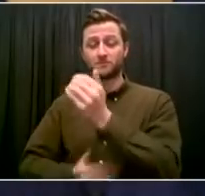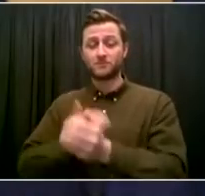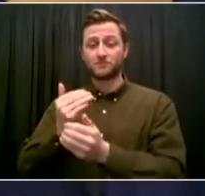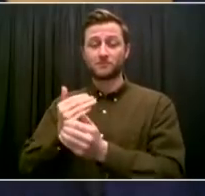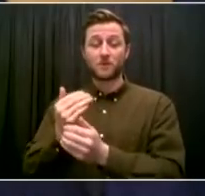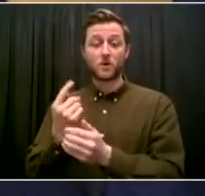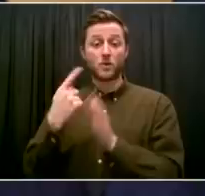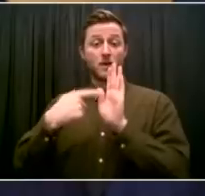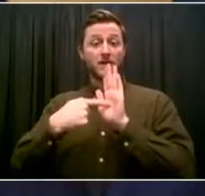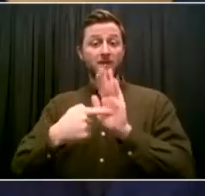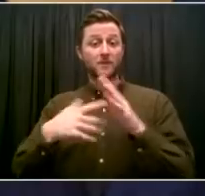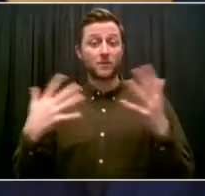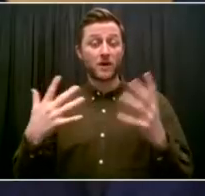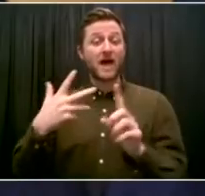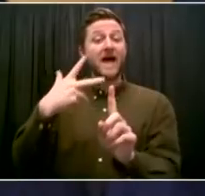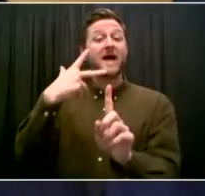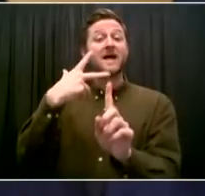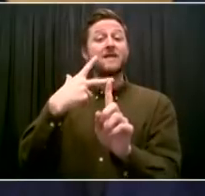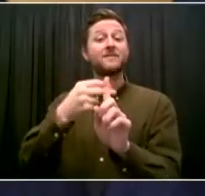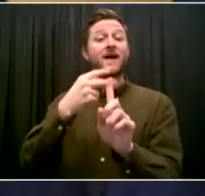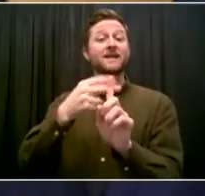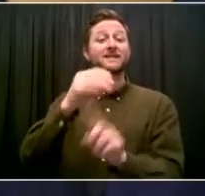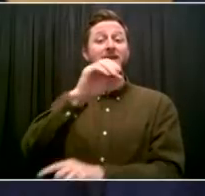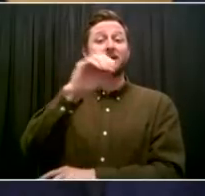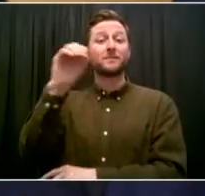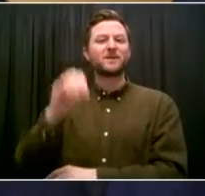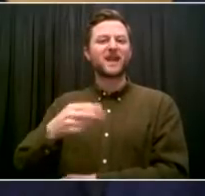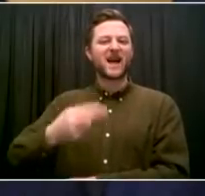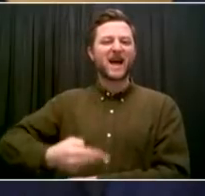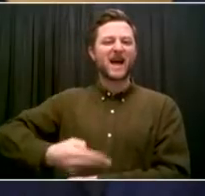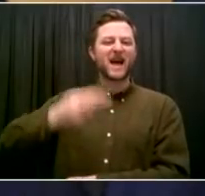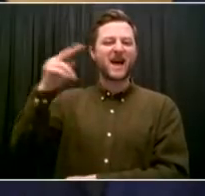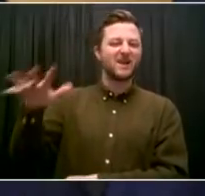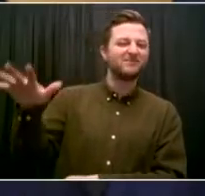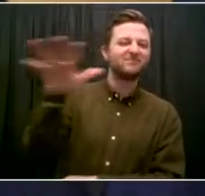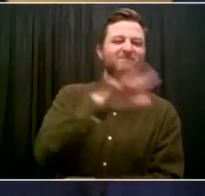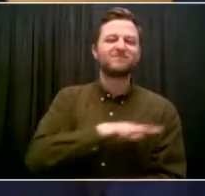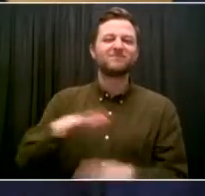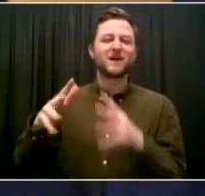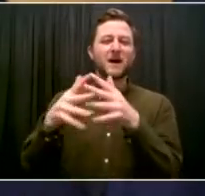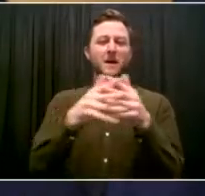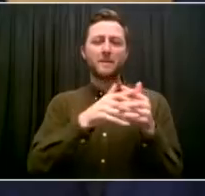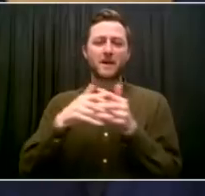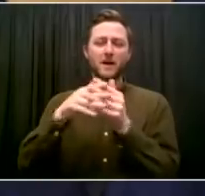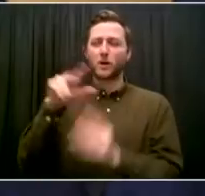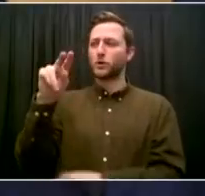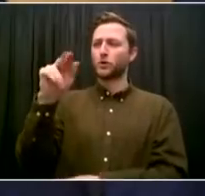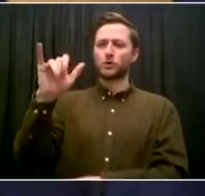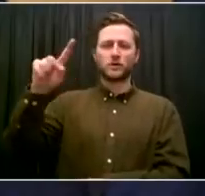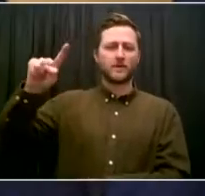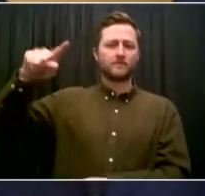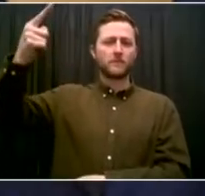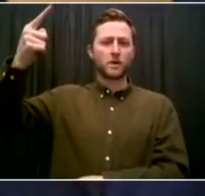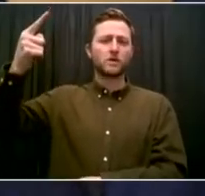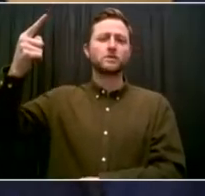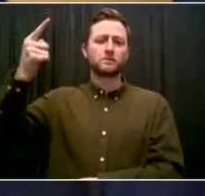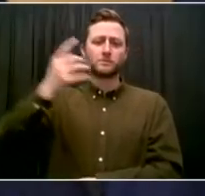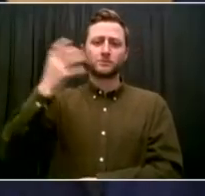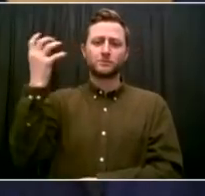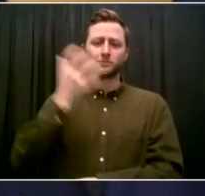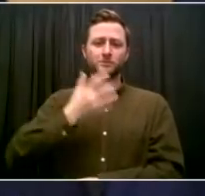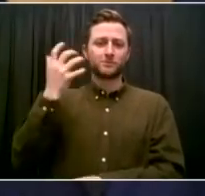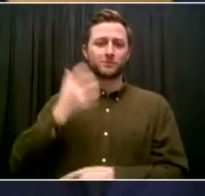nations. And it's because of our work. We listened to the call, you told neighbors and friends, you sent a clear message that